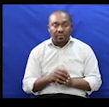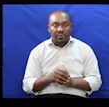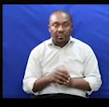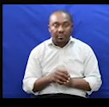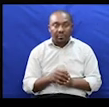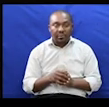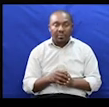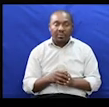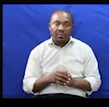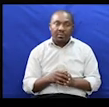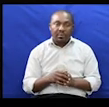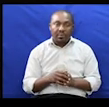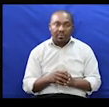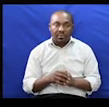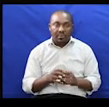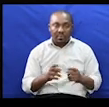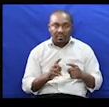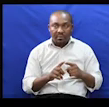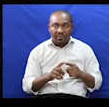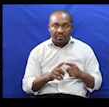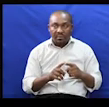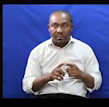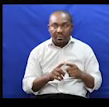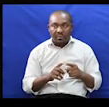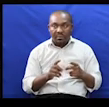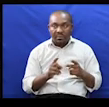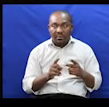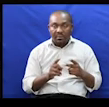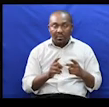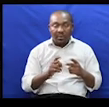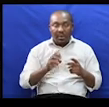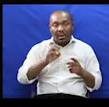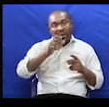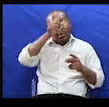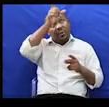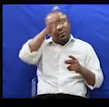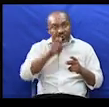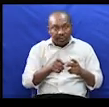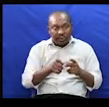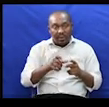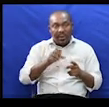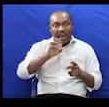and then so we must have a pilot as a starting point, experiment 1,